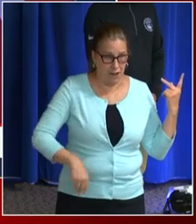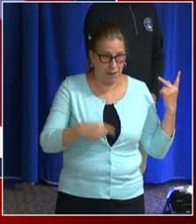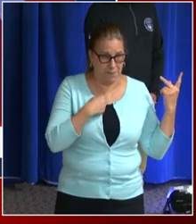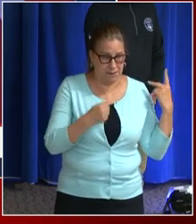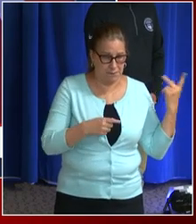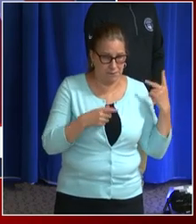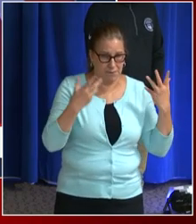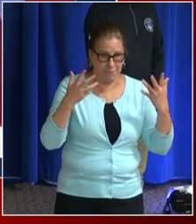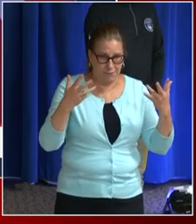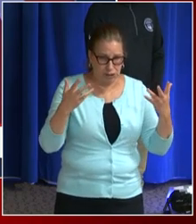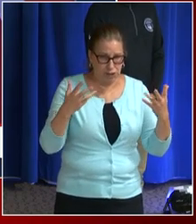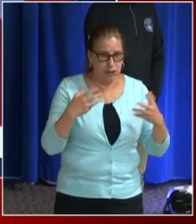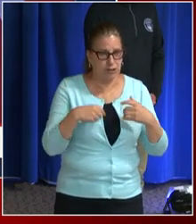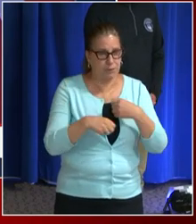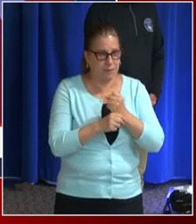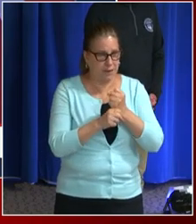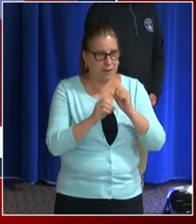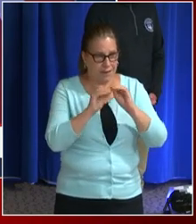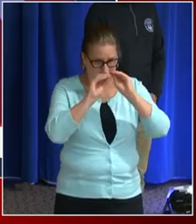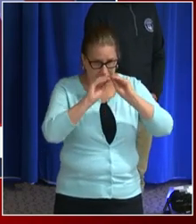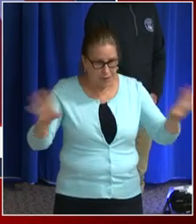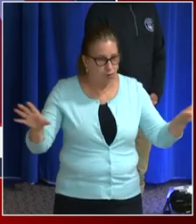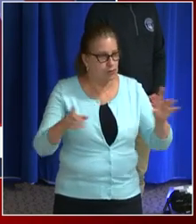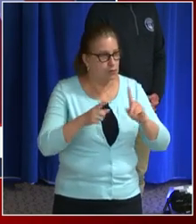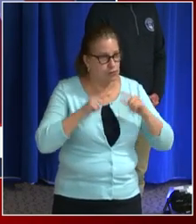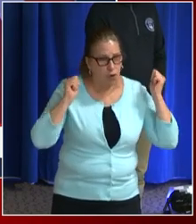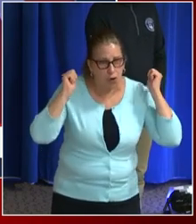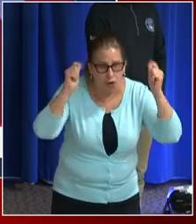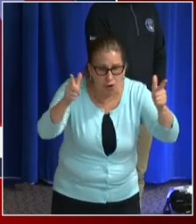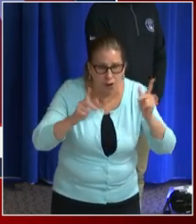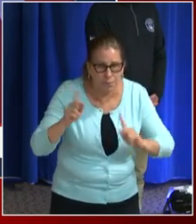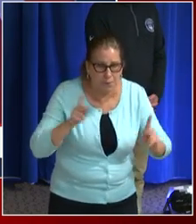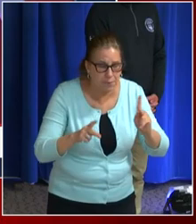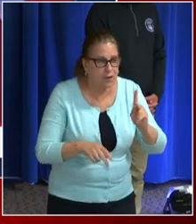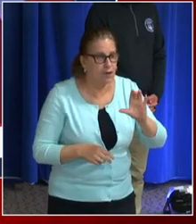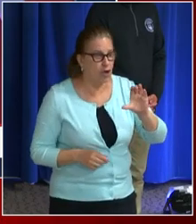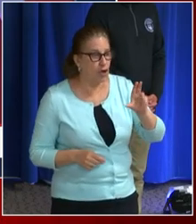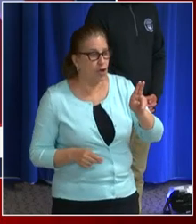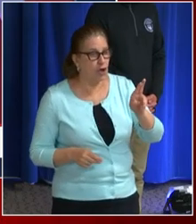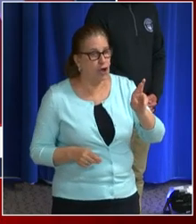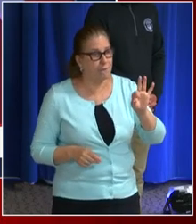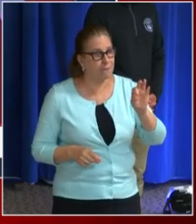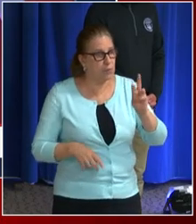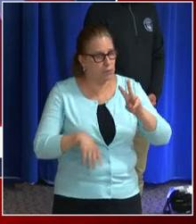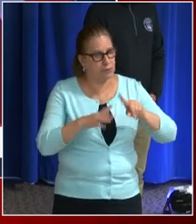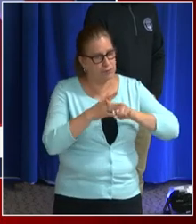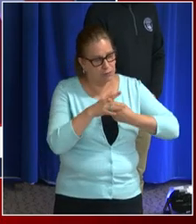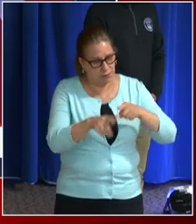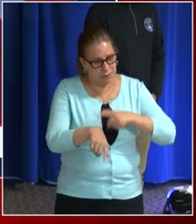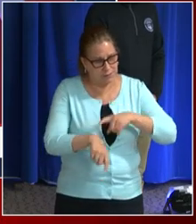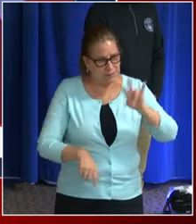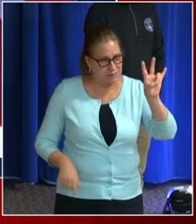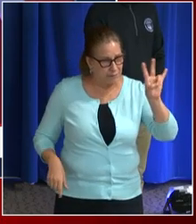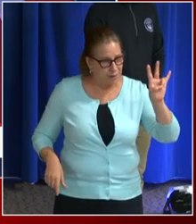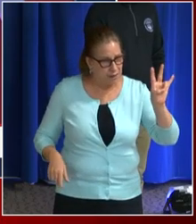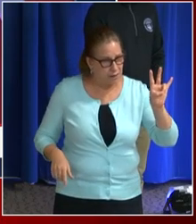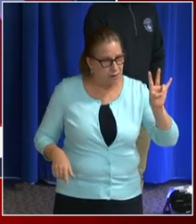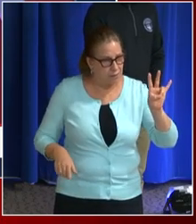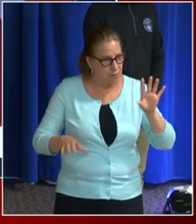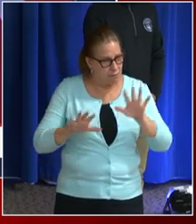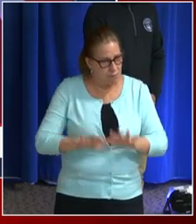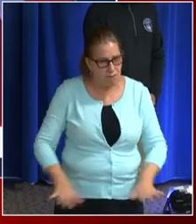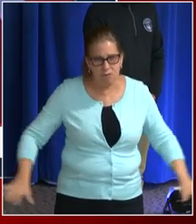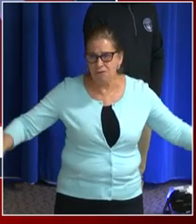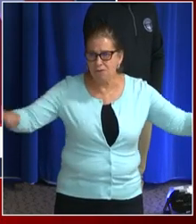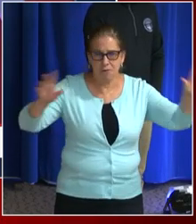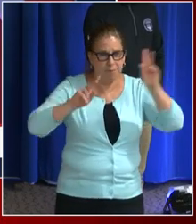be a curfew here in the District of Columbia starting at 7 p.m., and I think that was widely known. There was an alert that was sent to